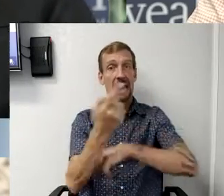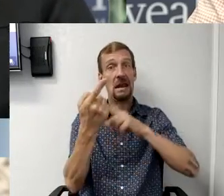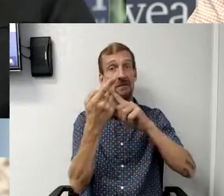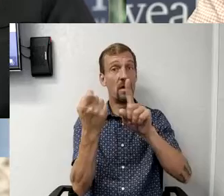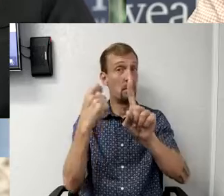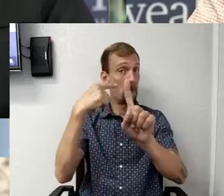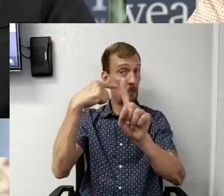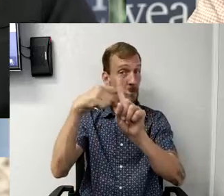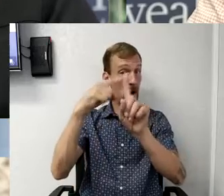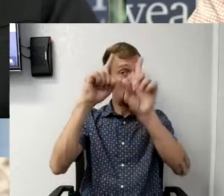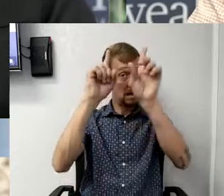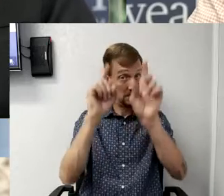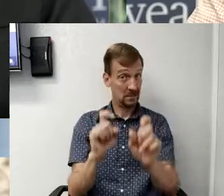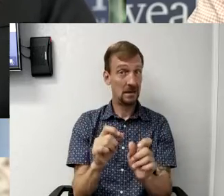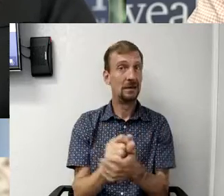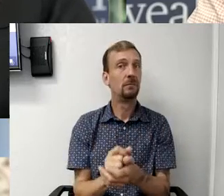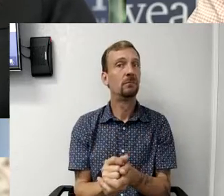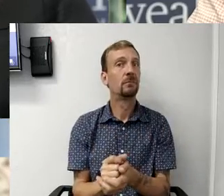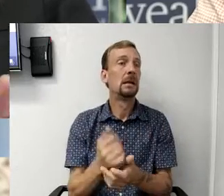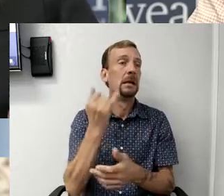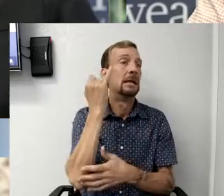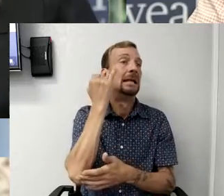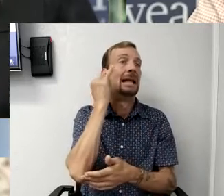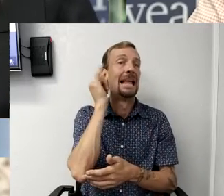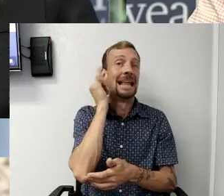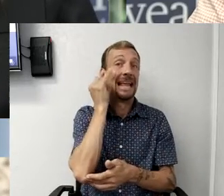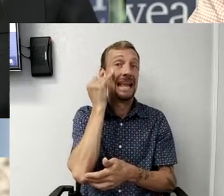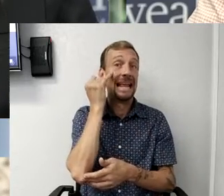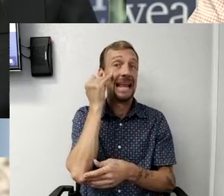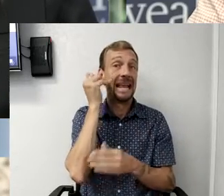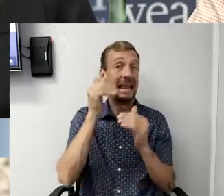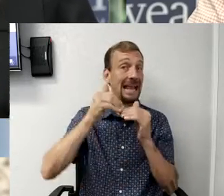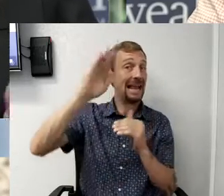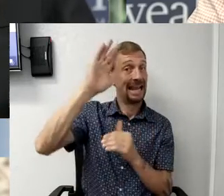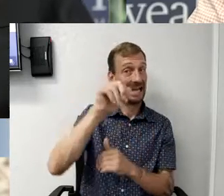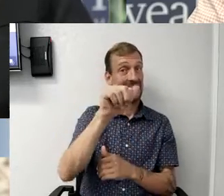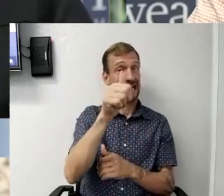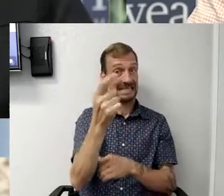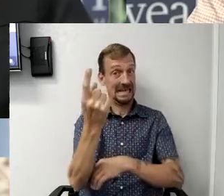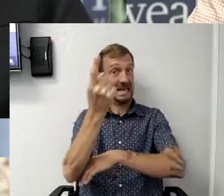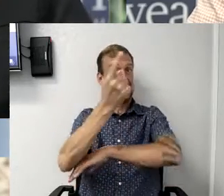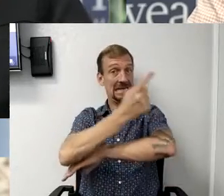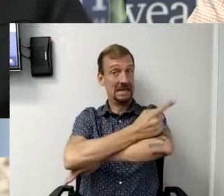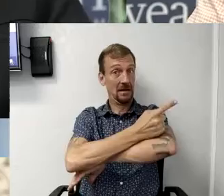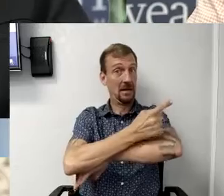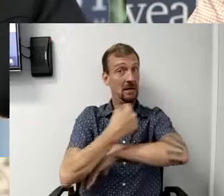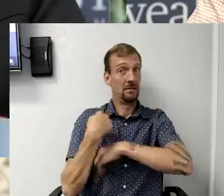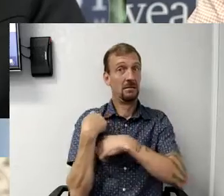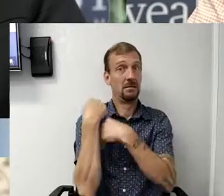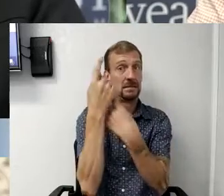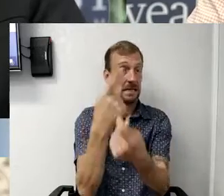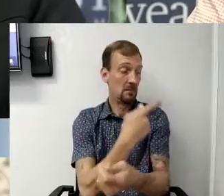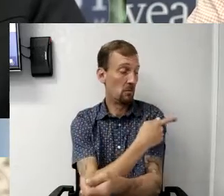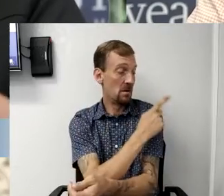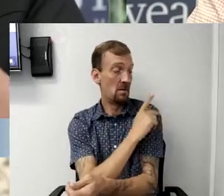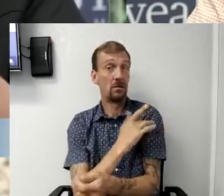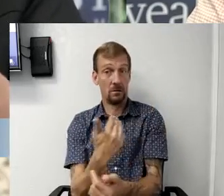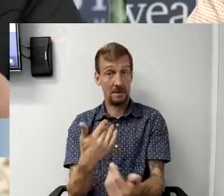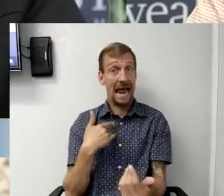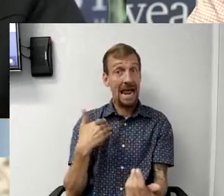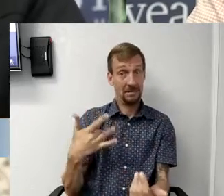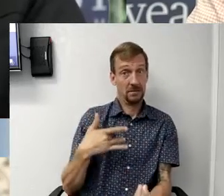then the other thing is if it's been at least 10 days and since the patient was symptomatic